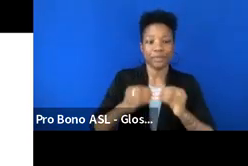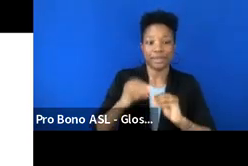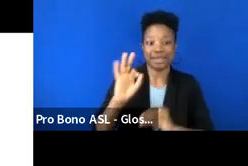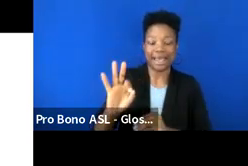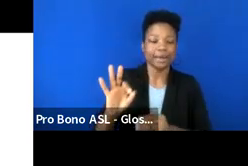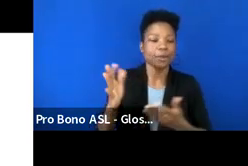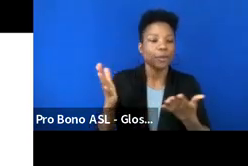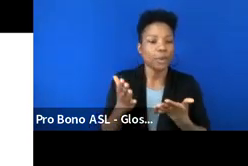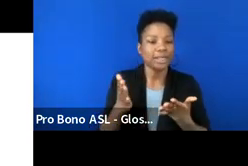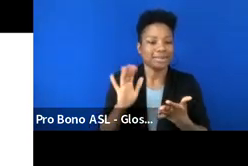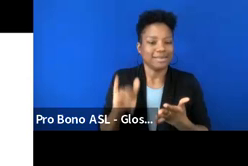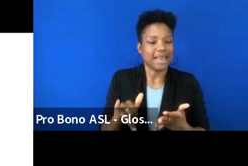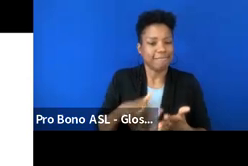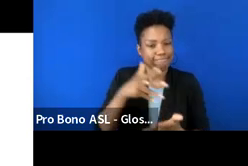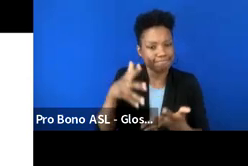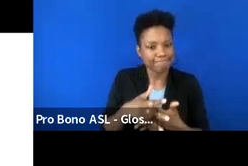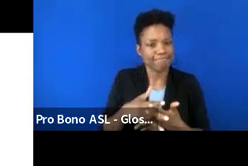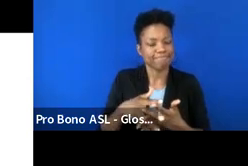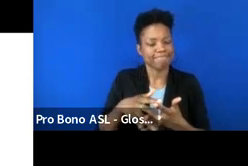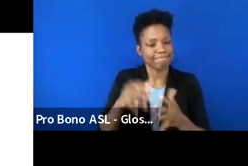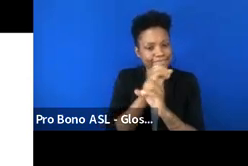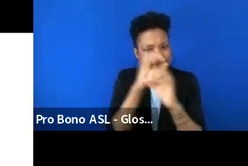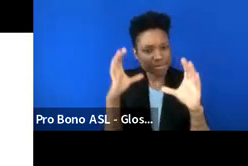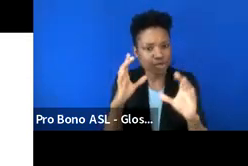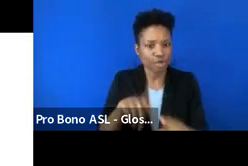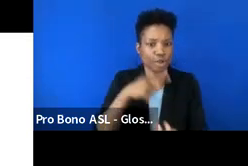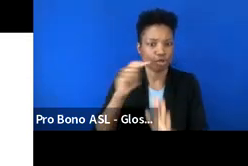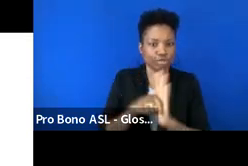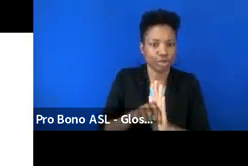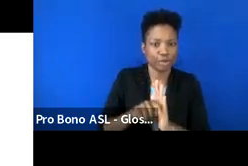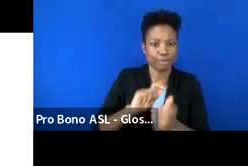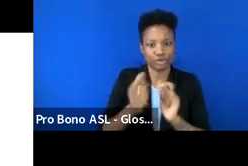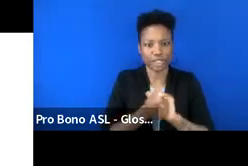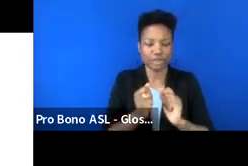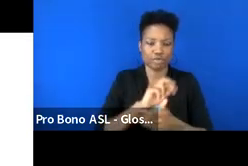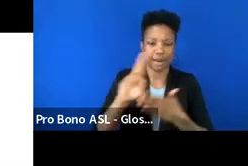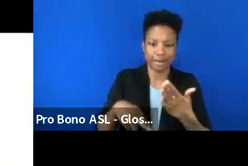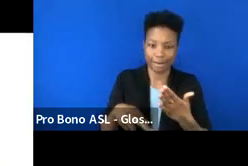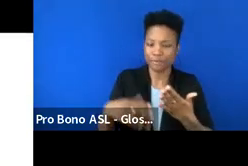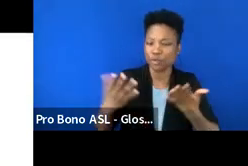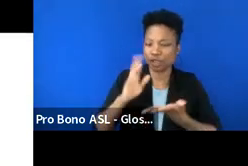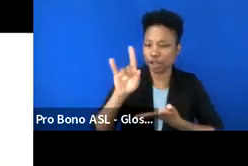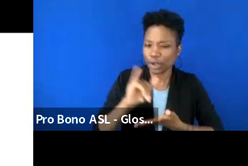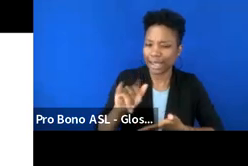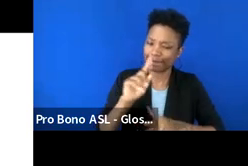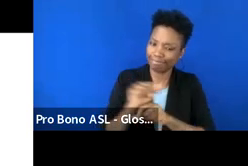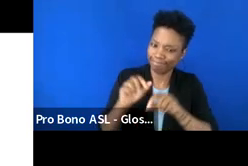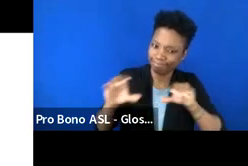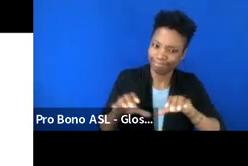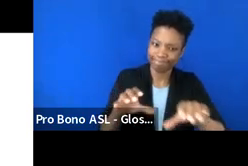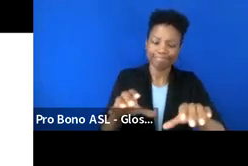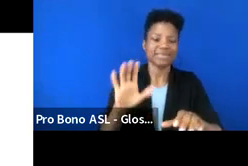or outcome. What does it look like in practice? And this is where we get to really dream big, right? If your work is produced all